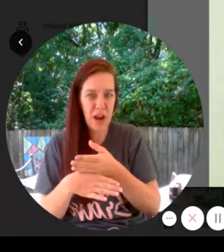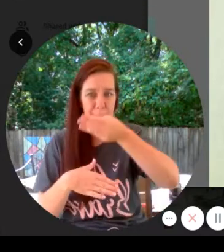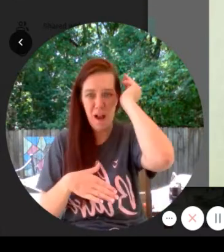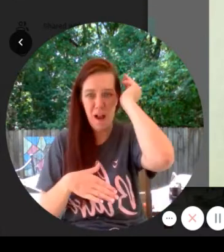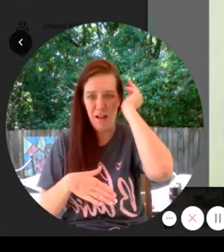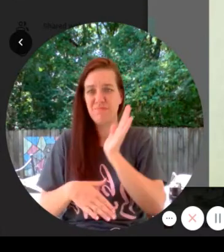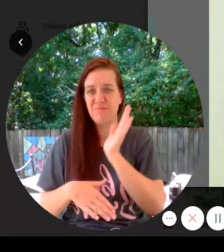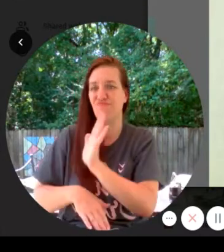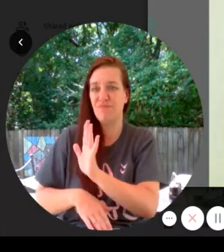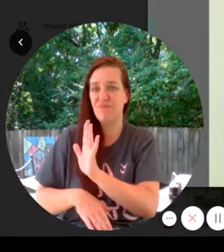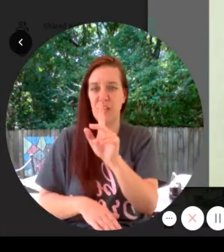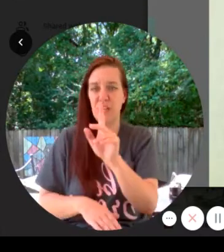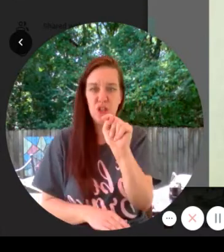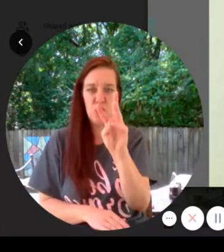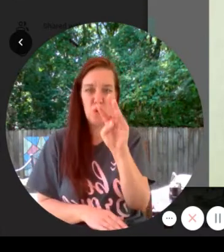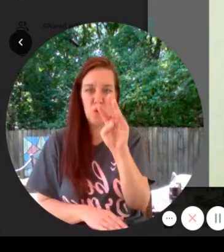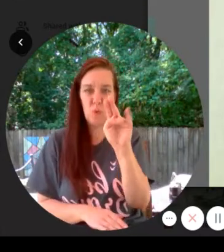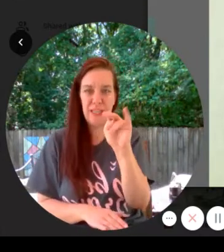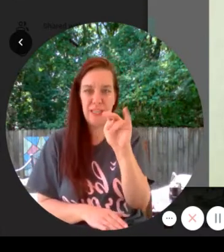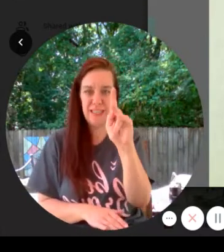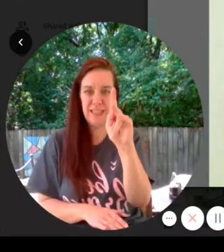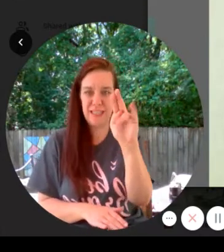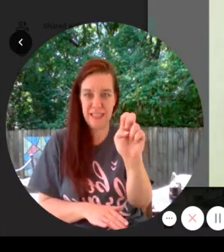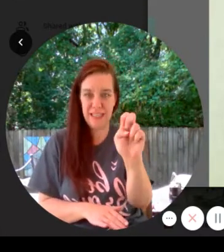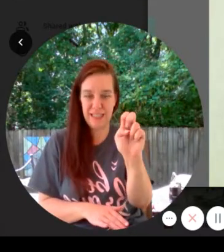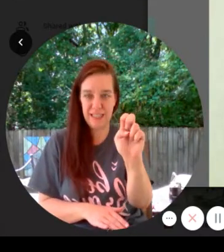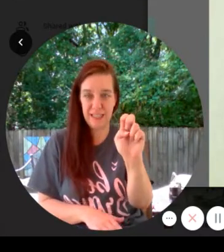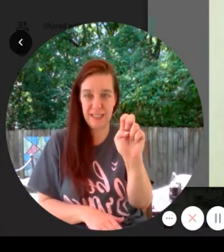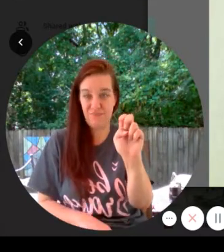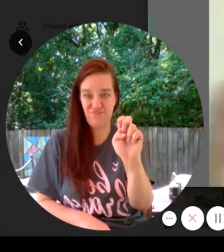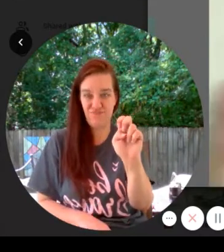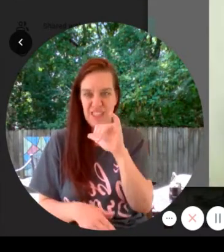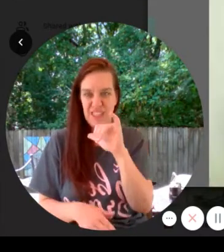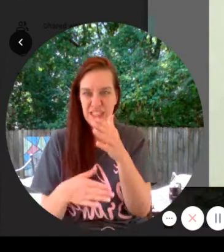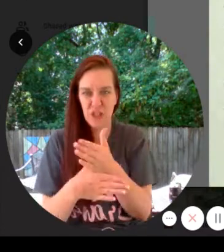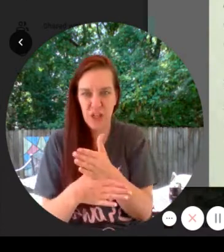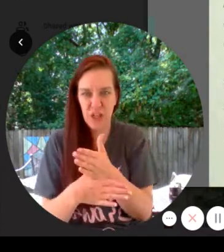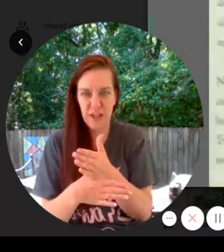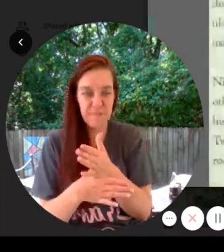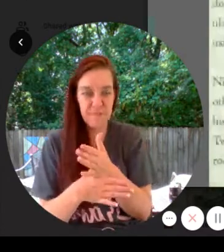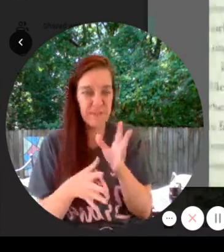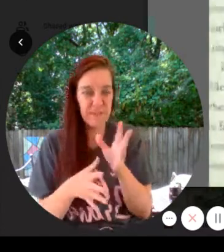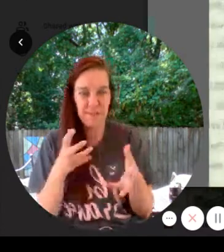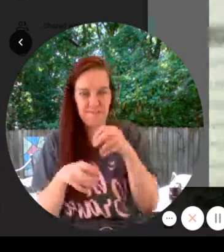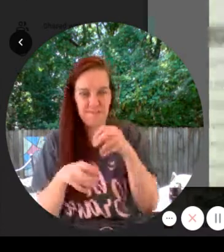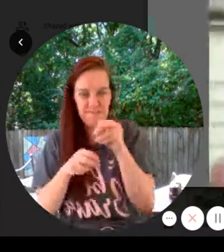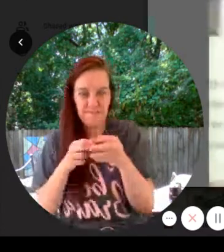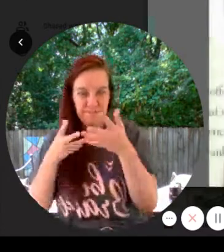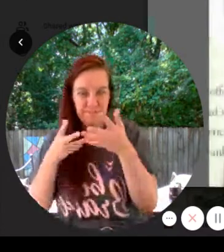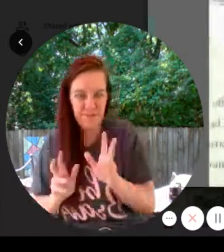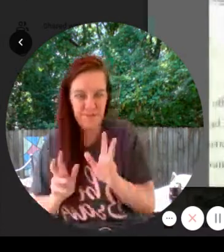fast, packed up, and snuck into the locker room.